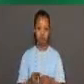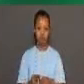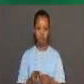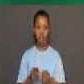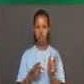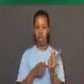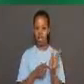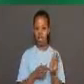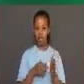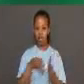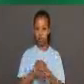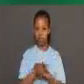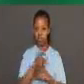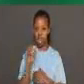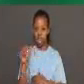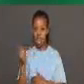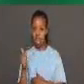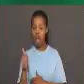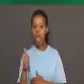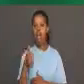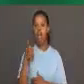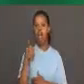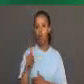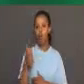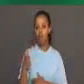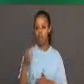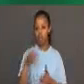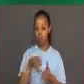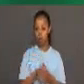leaves and other green parts.